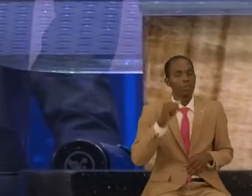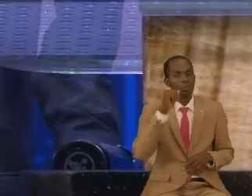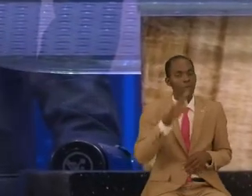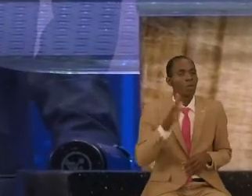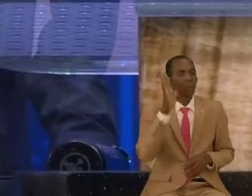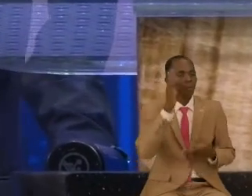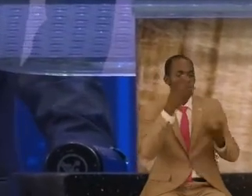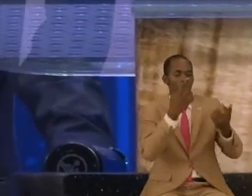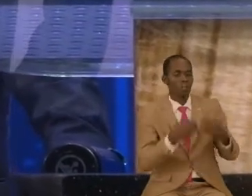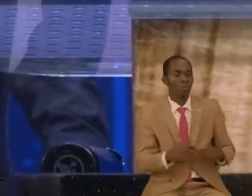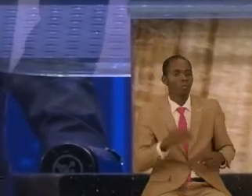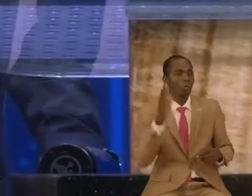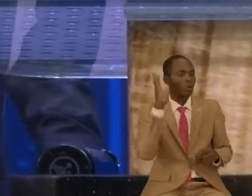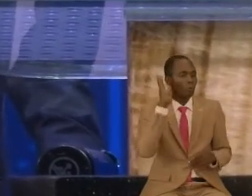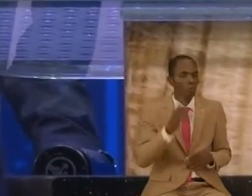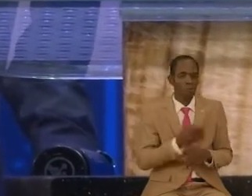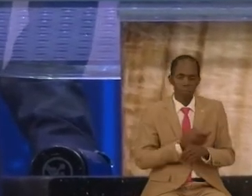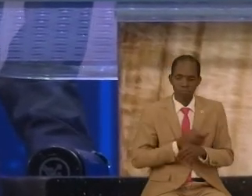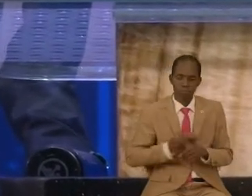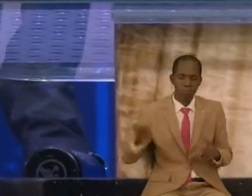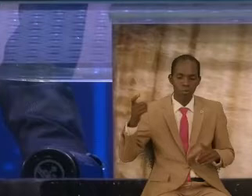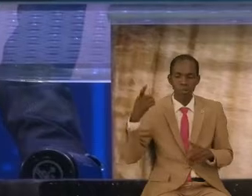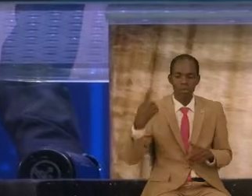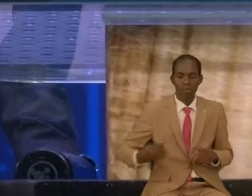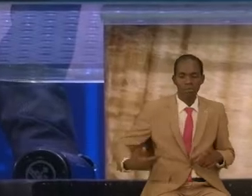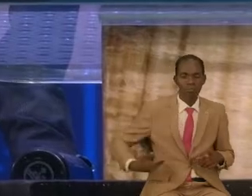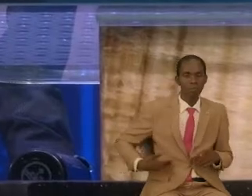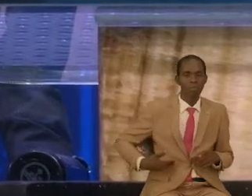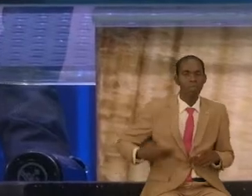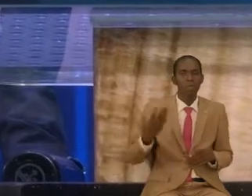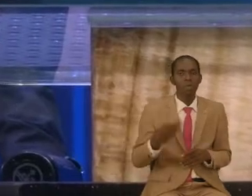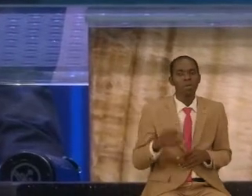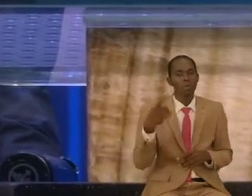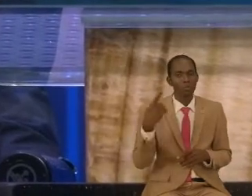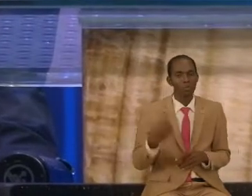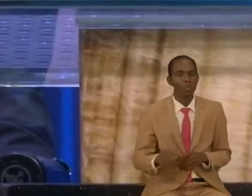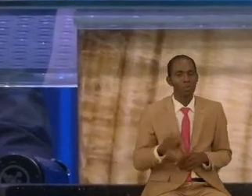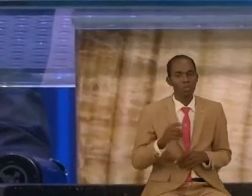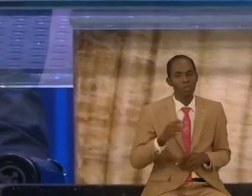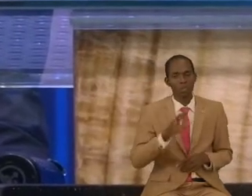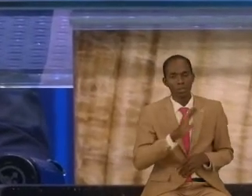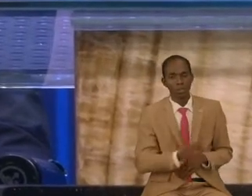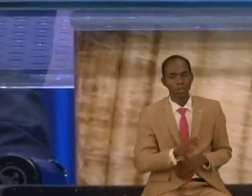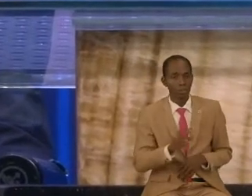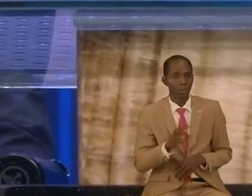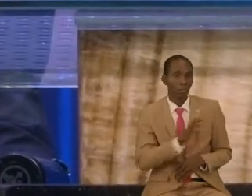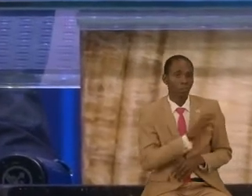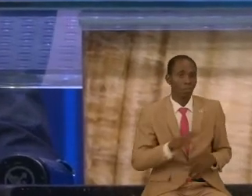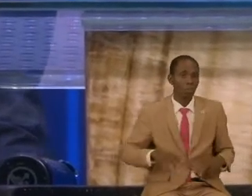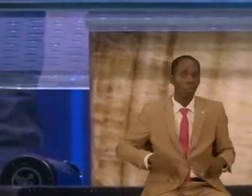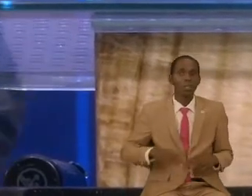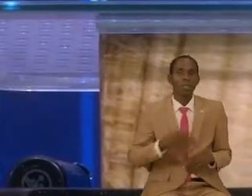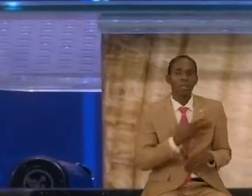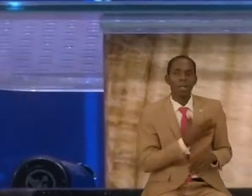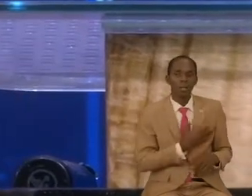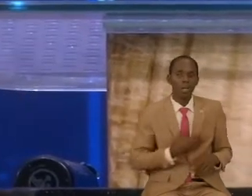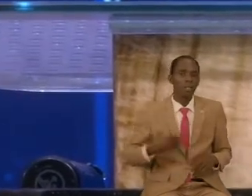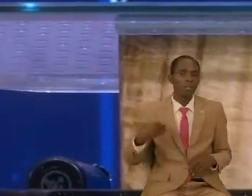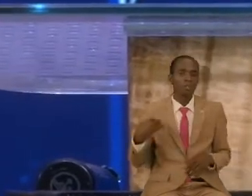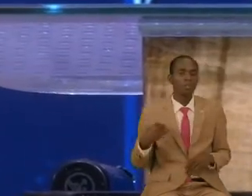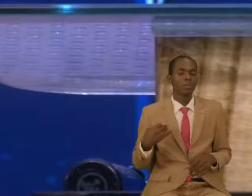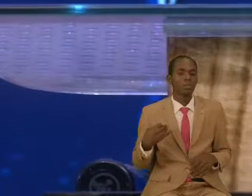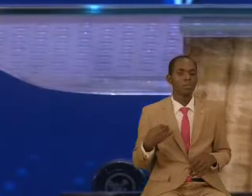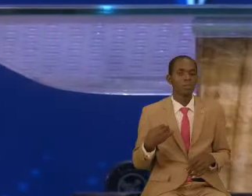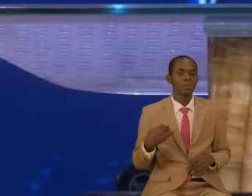come, it will bruise the heel of the seed, and that is Satan will bruise the heel of